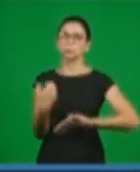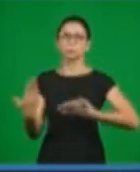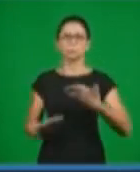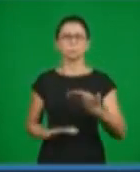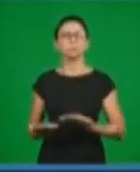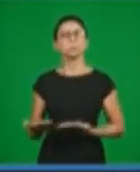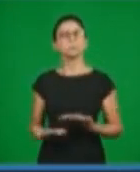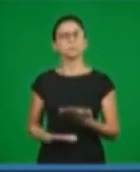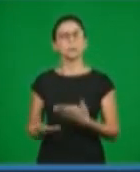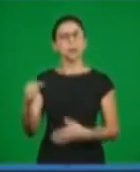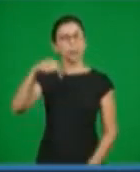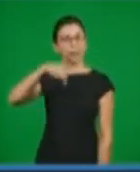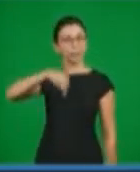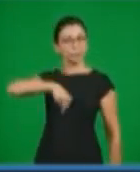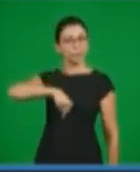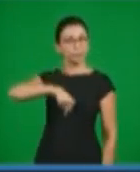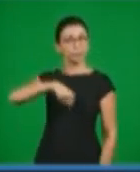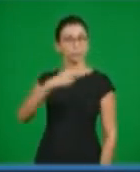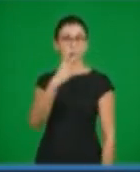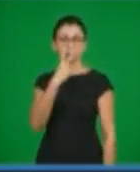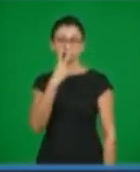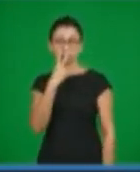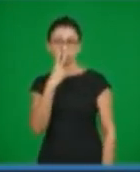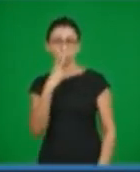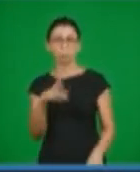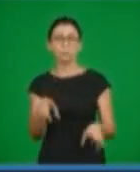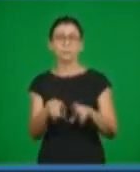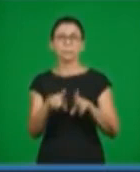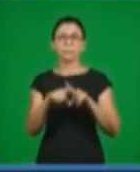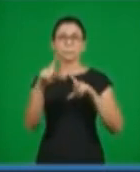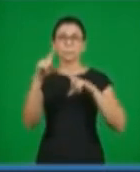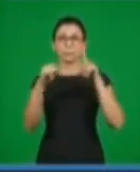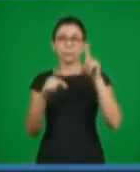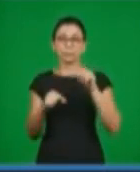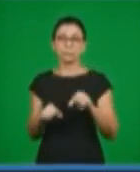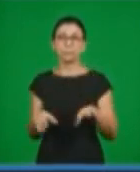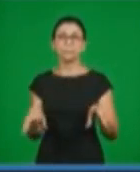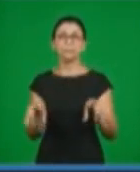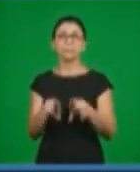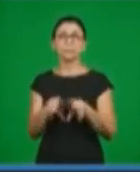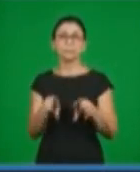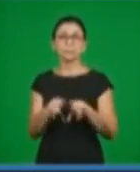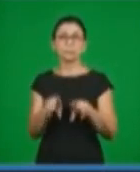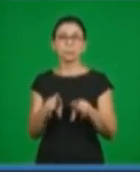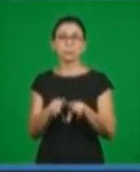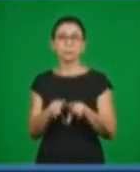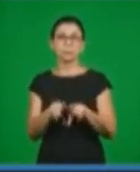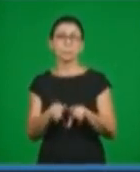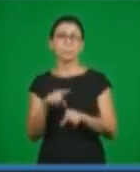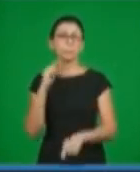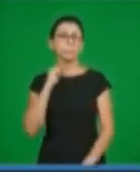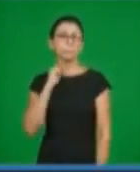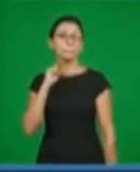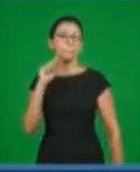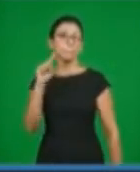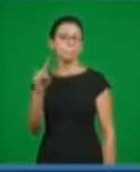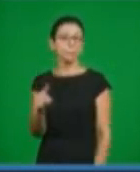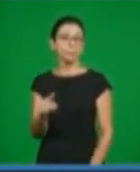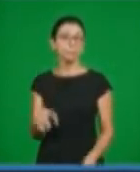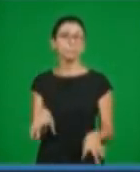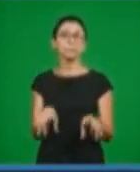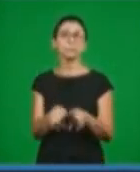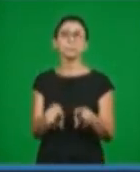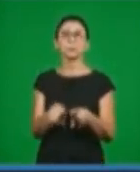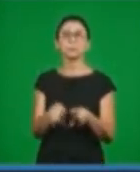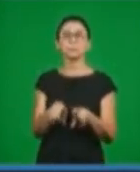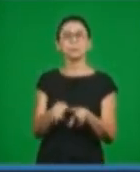And this evangelization is happening also in the spirit, in the state of Espírito Santo, Parnaíba, Minas